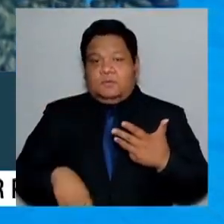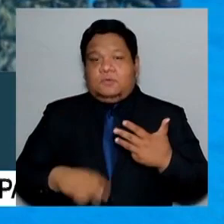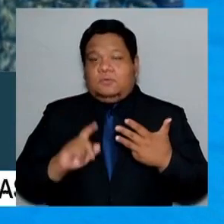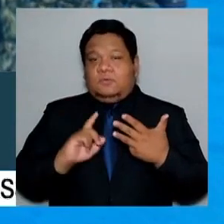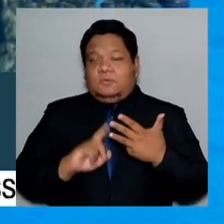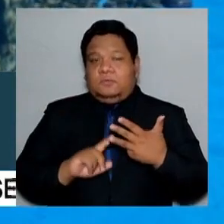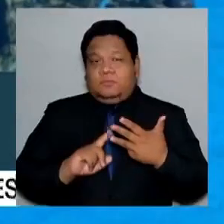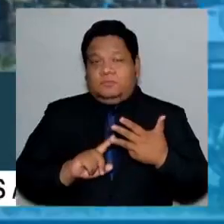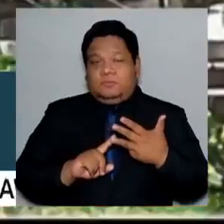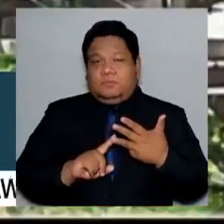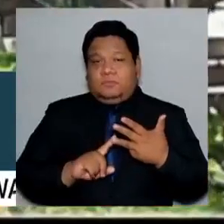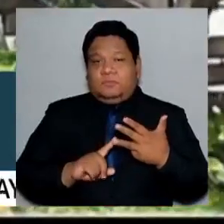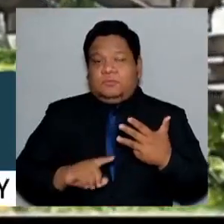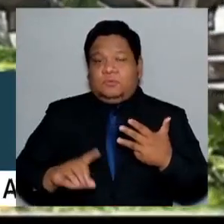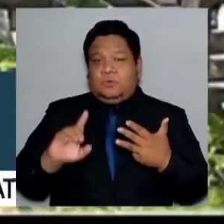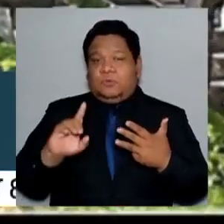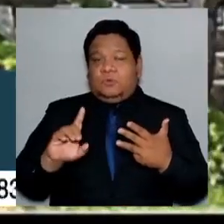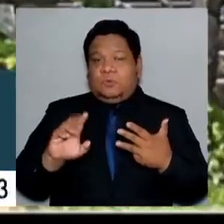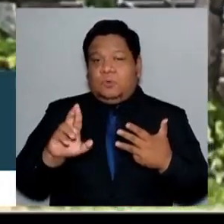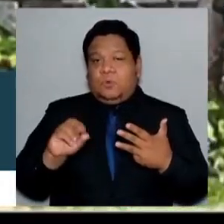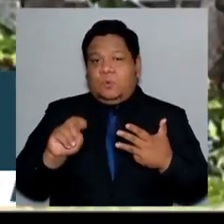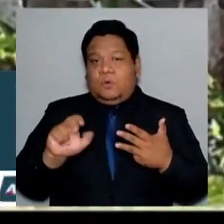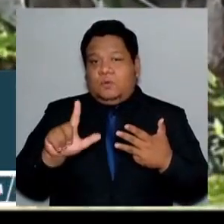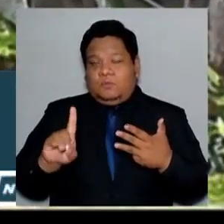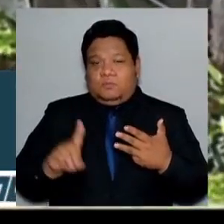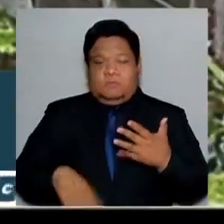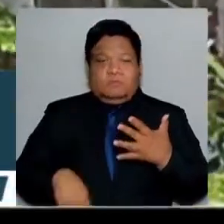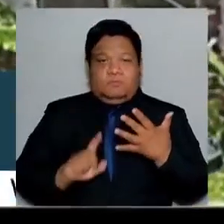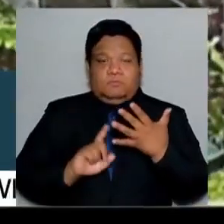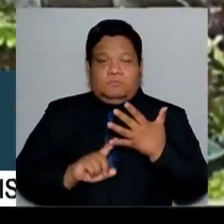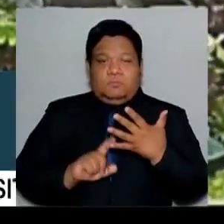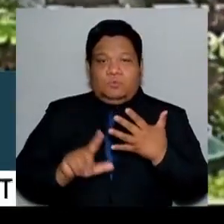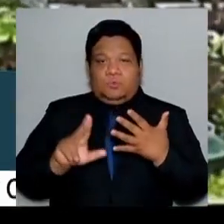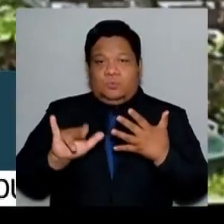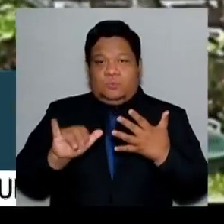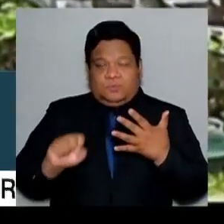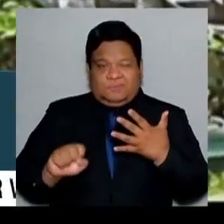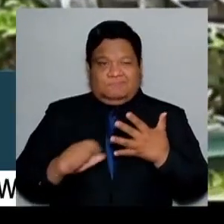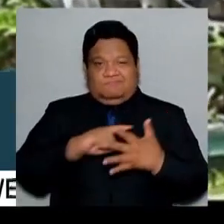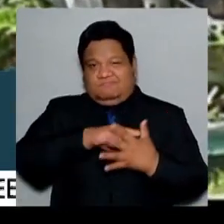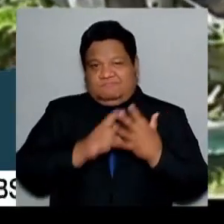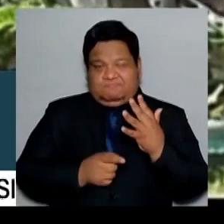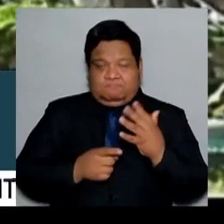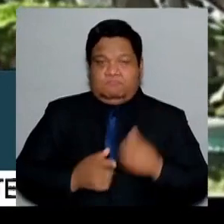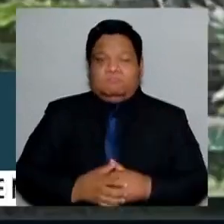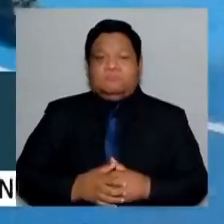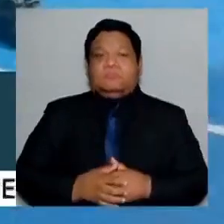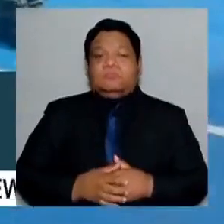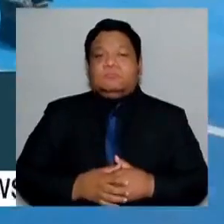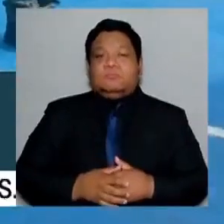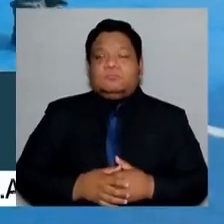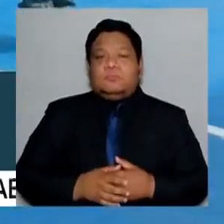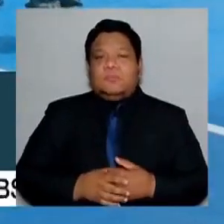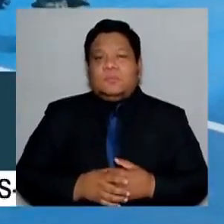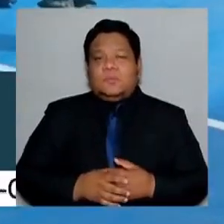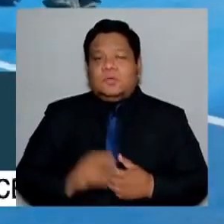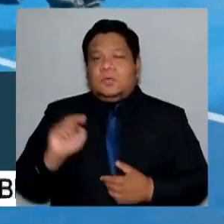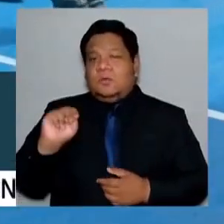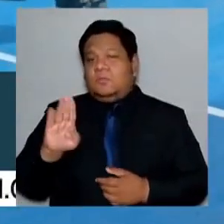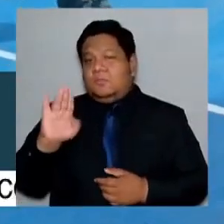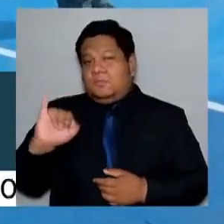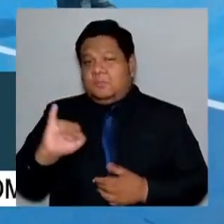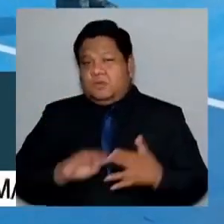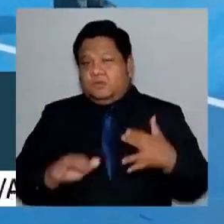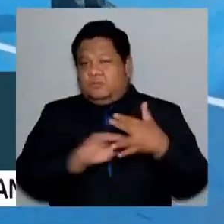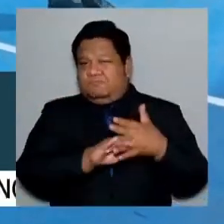Sergeant Donald Balansang, and a certain Luis, who is said to be also part of their service. The NBI based their charges from a complaint